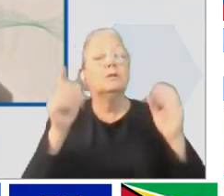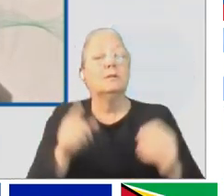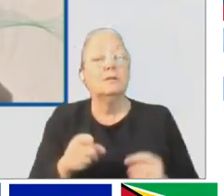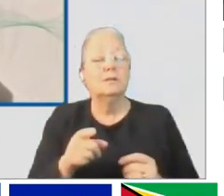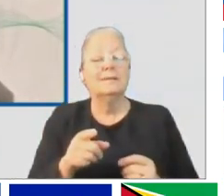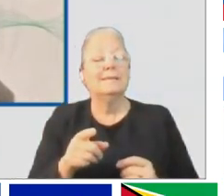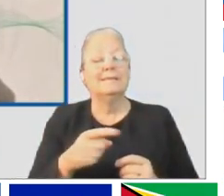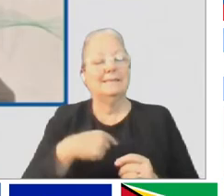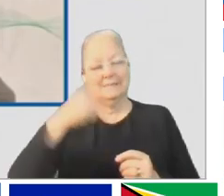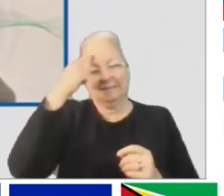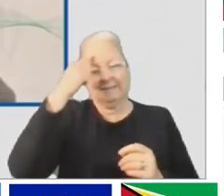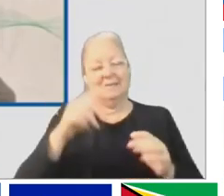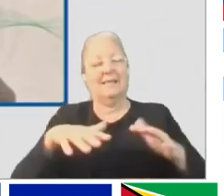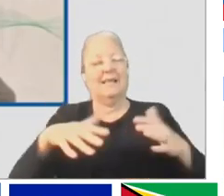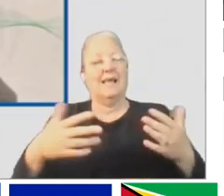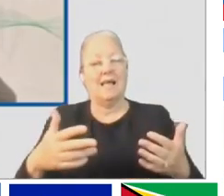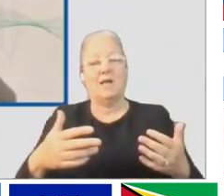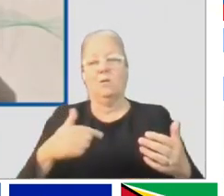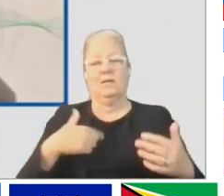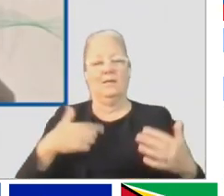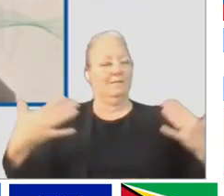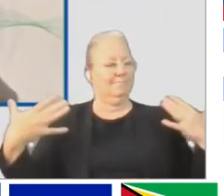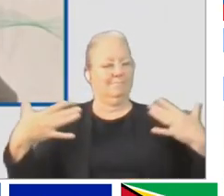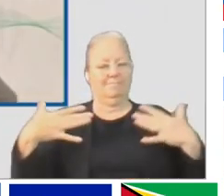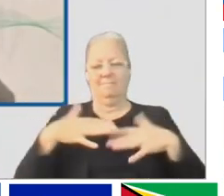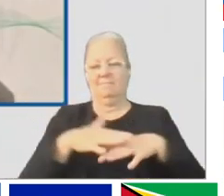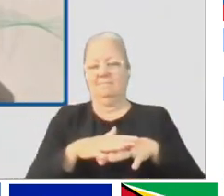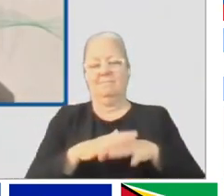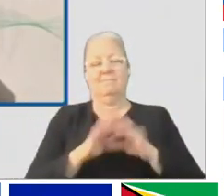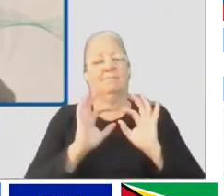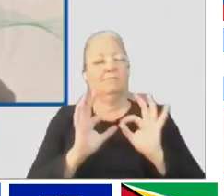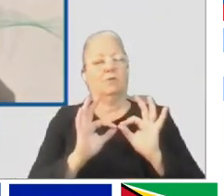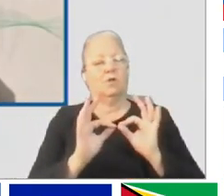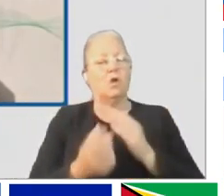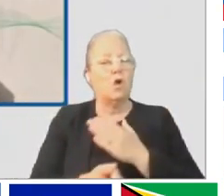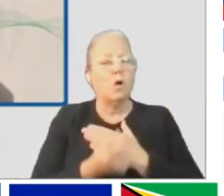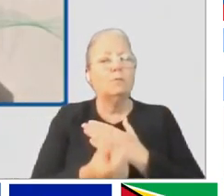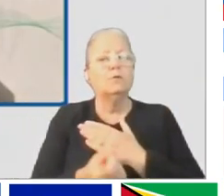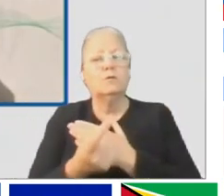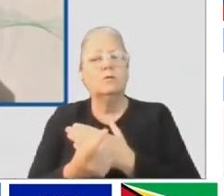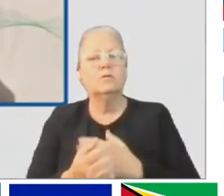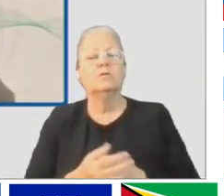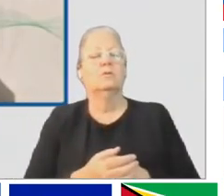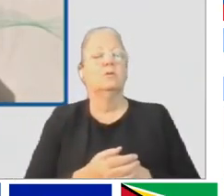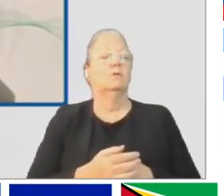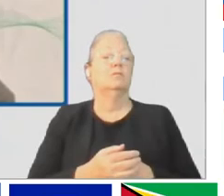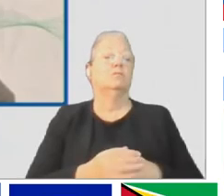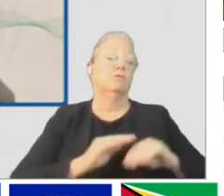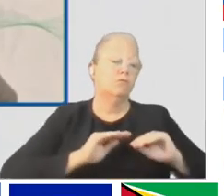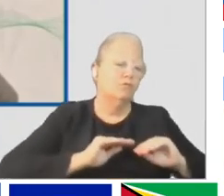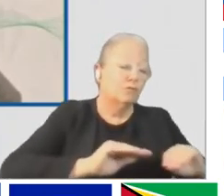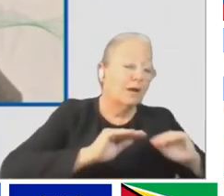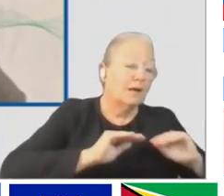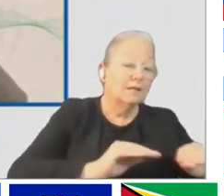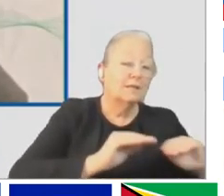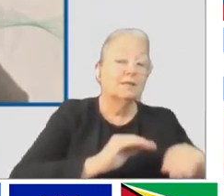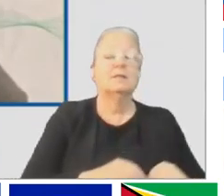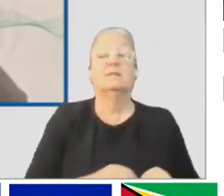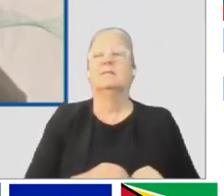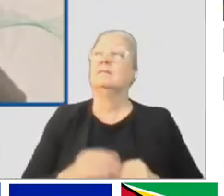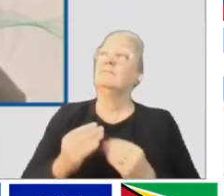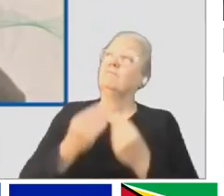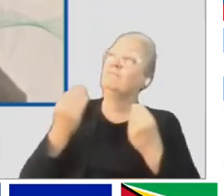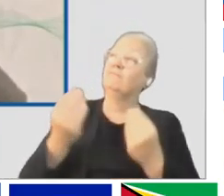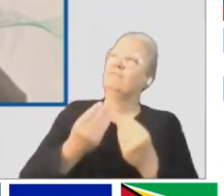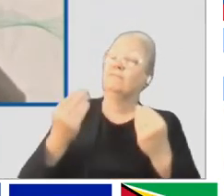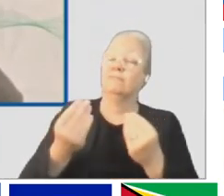the opportunities for congruence in the training that we're undertaking across the region, and